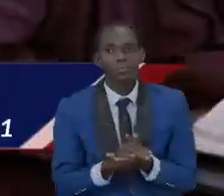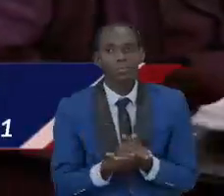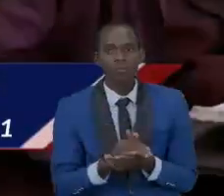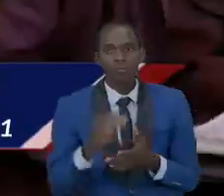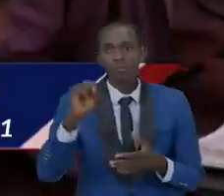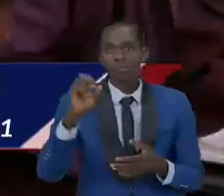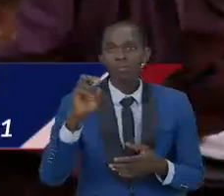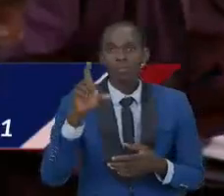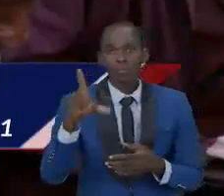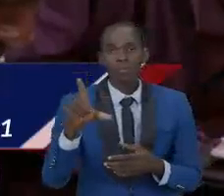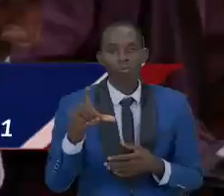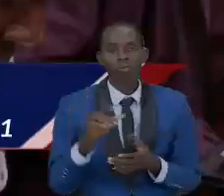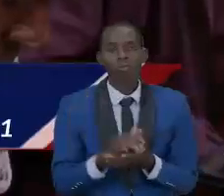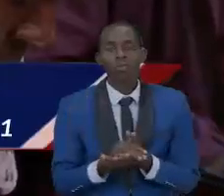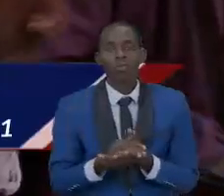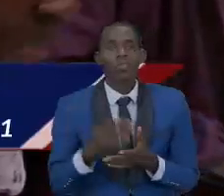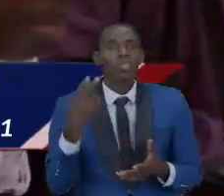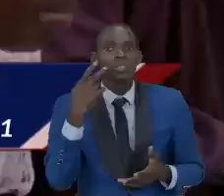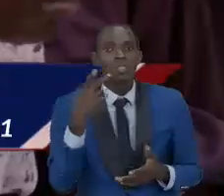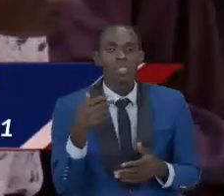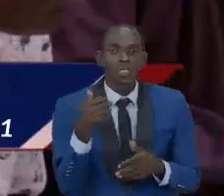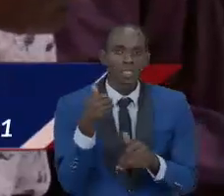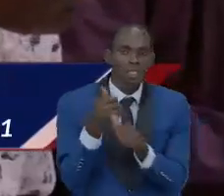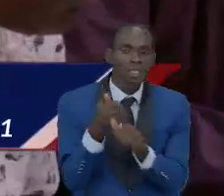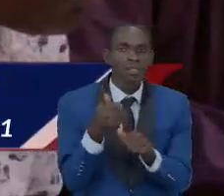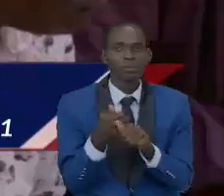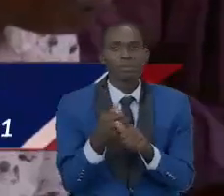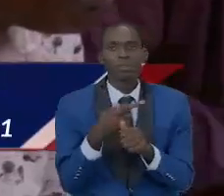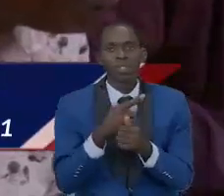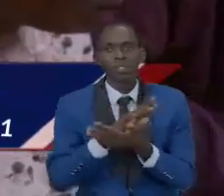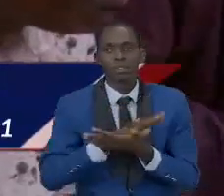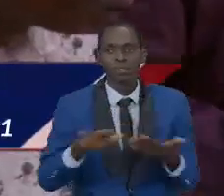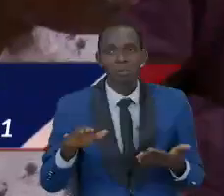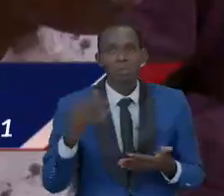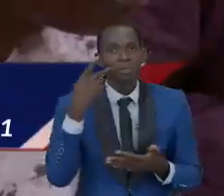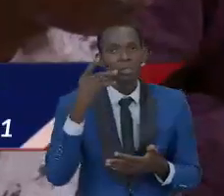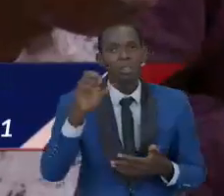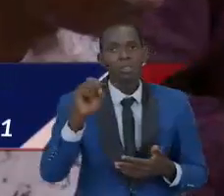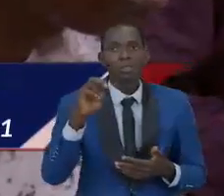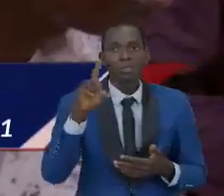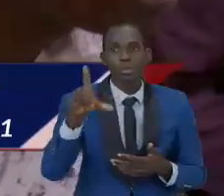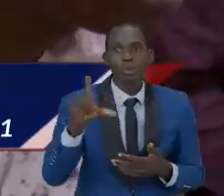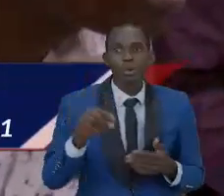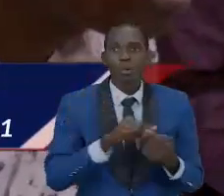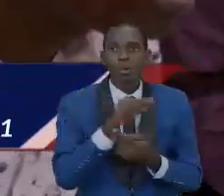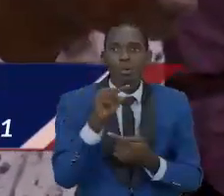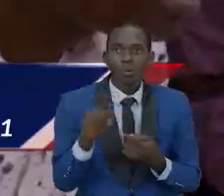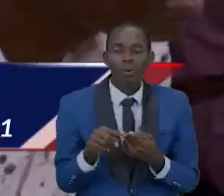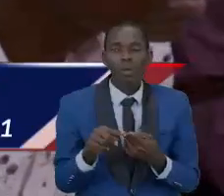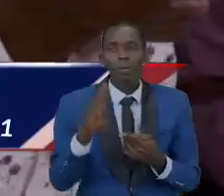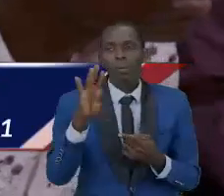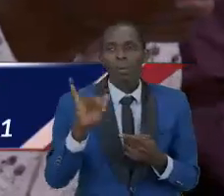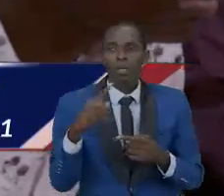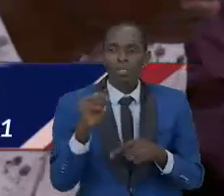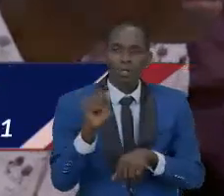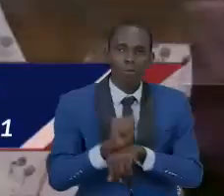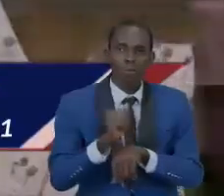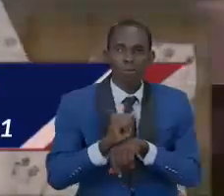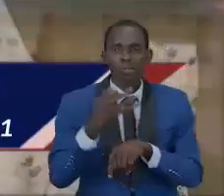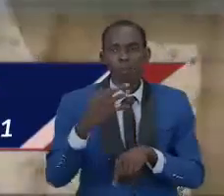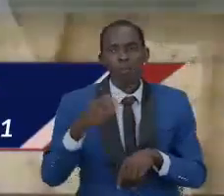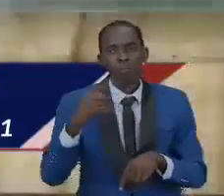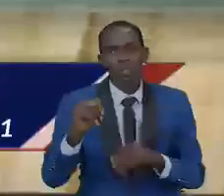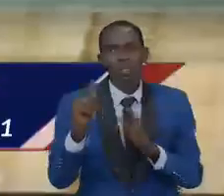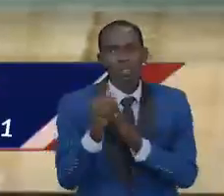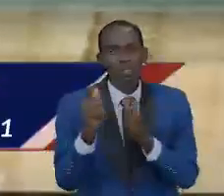Saul said righteous hear his soul soul win by the works of the law he